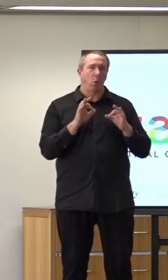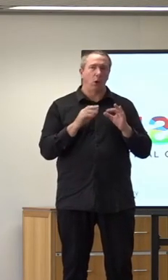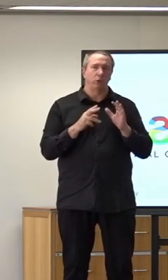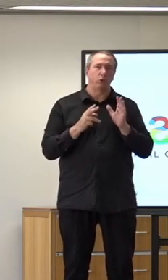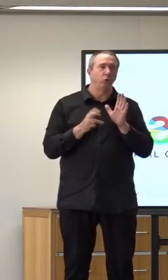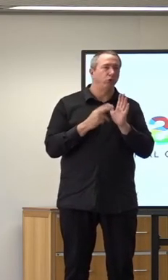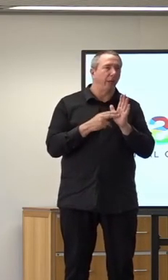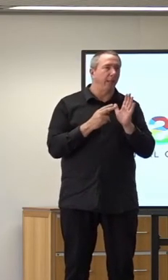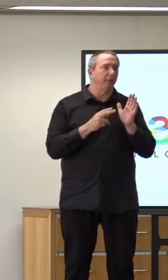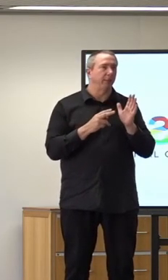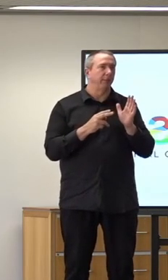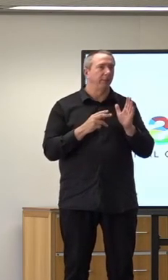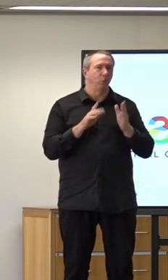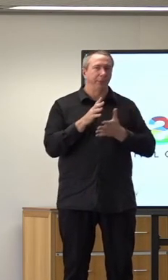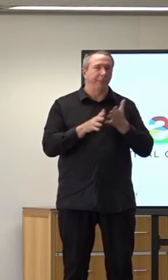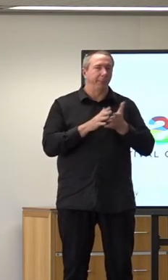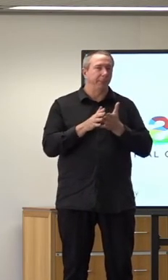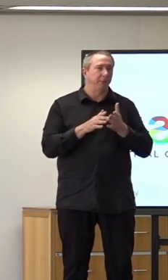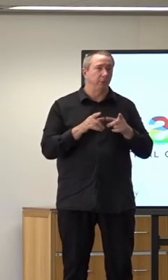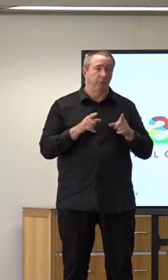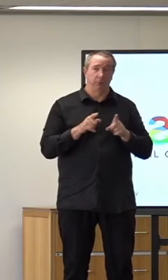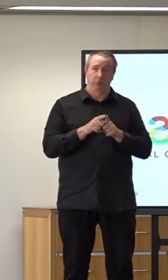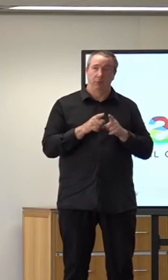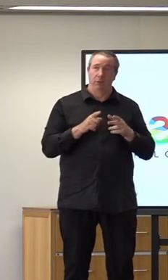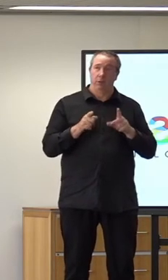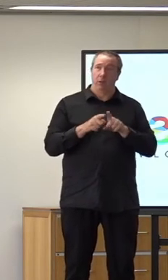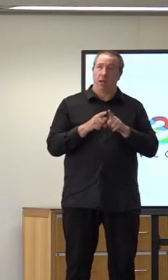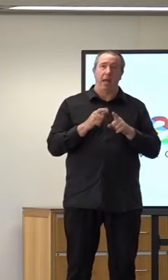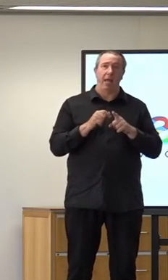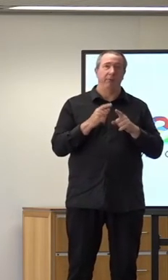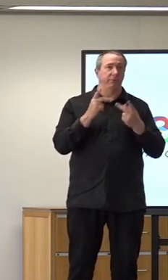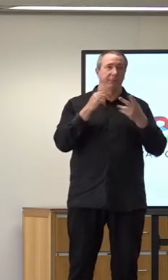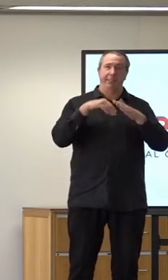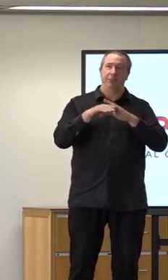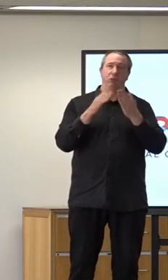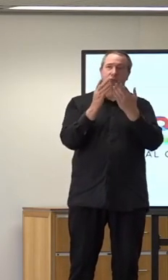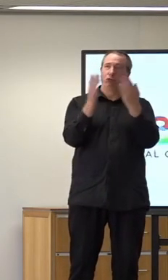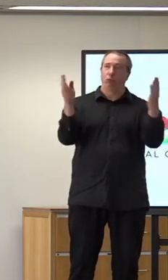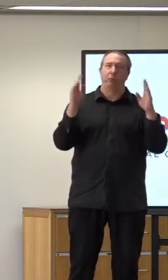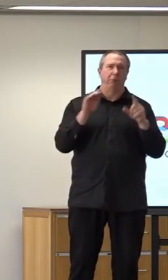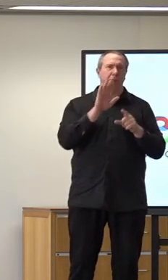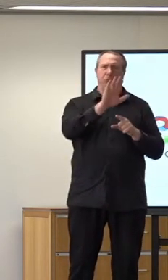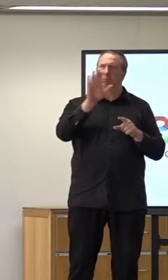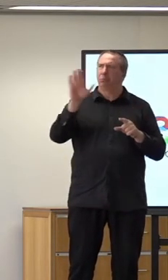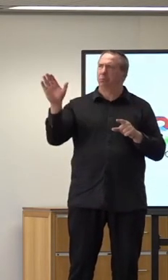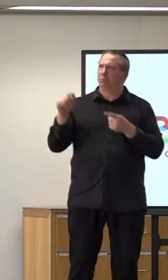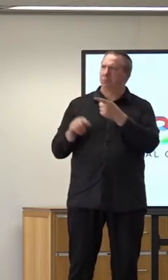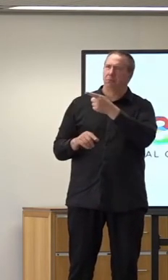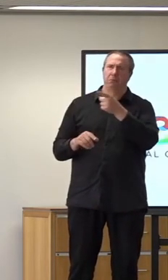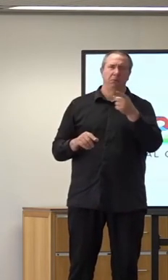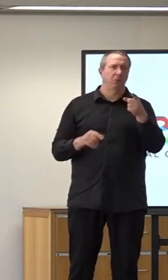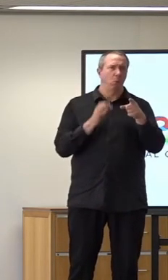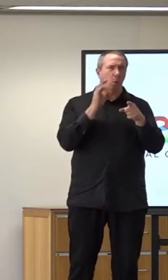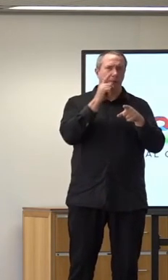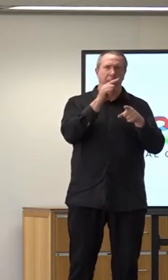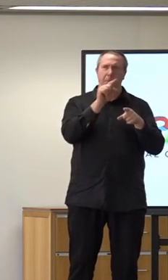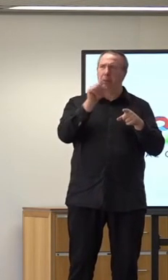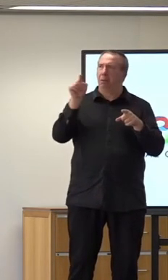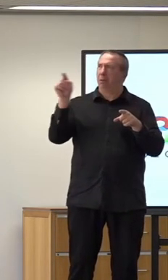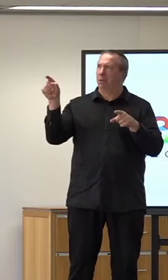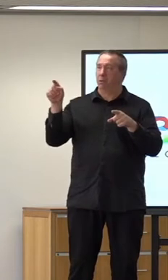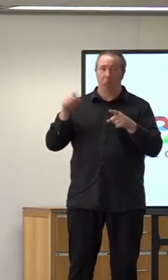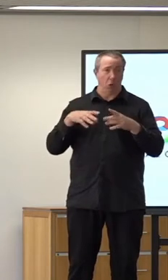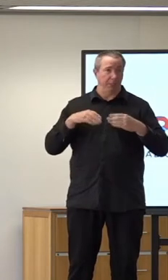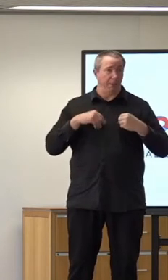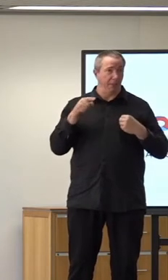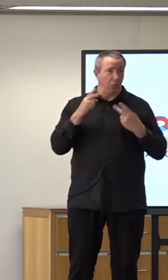accepting, you know, an exhibition room full of white, you know, colonial people? Am I accepting this